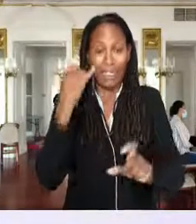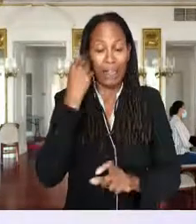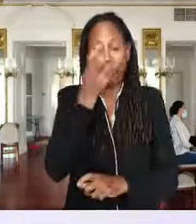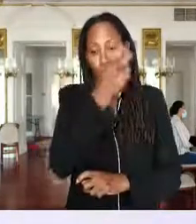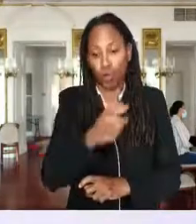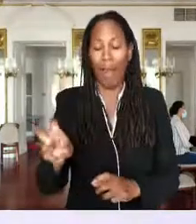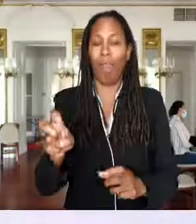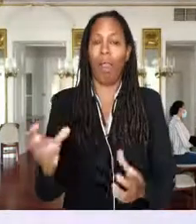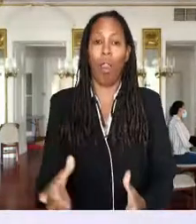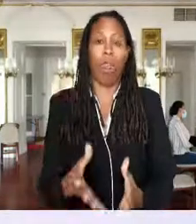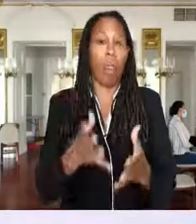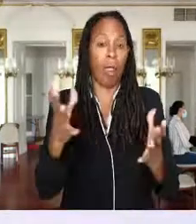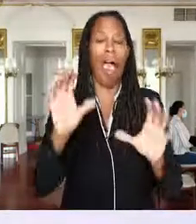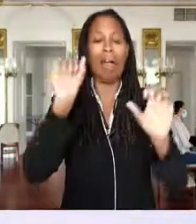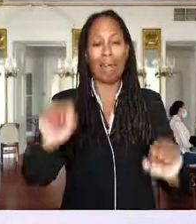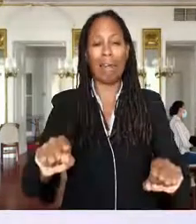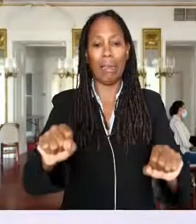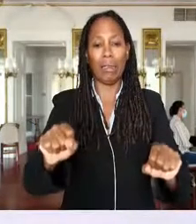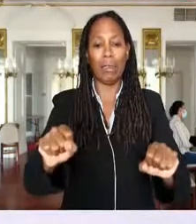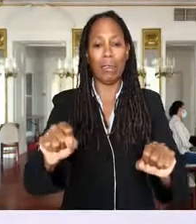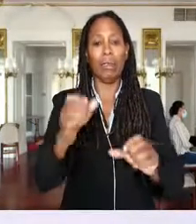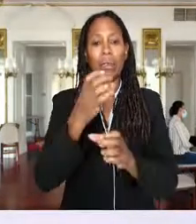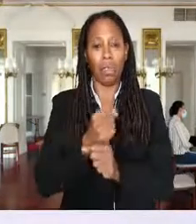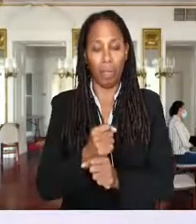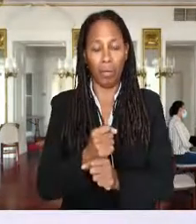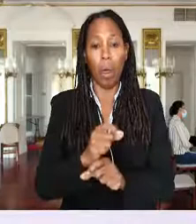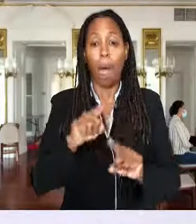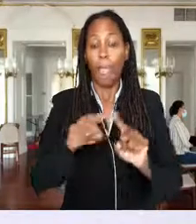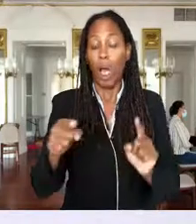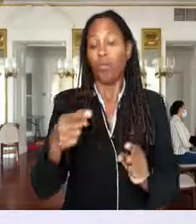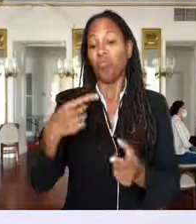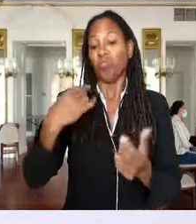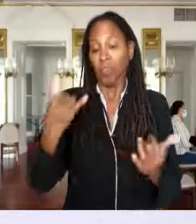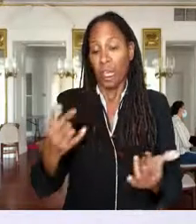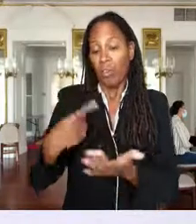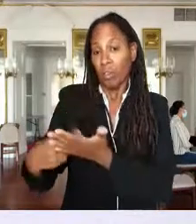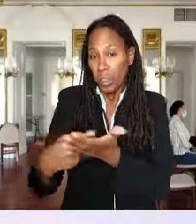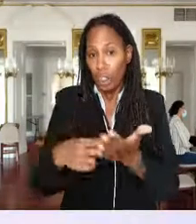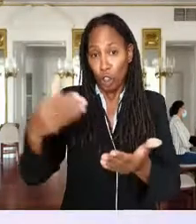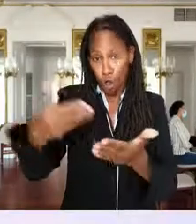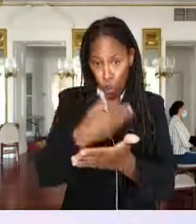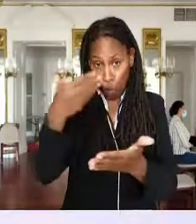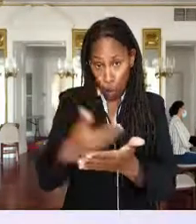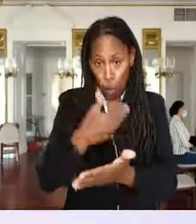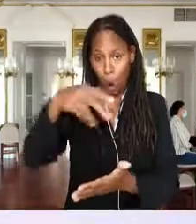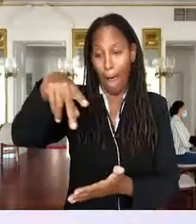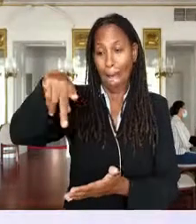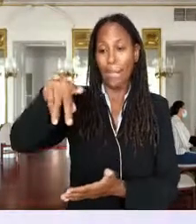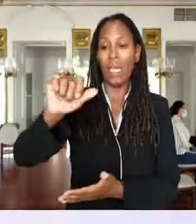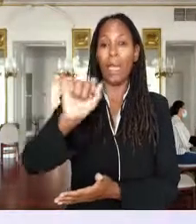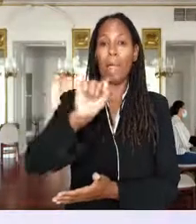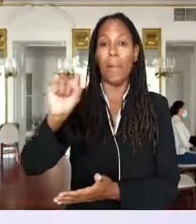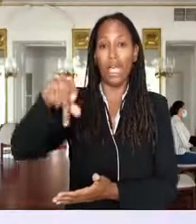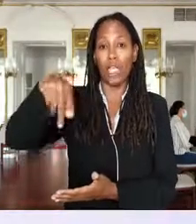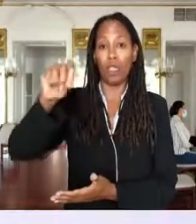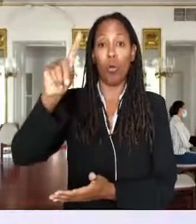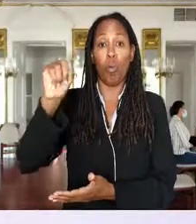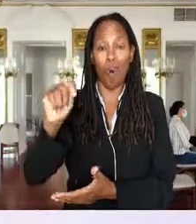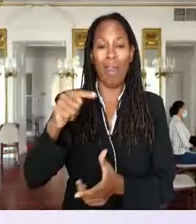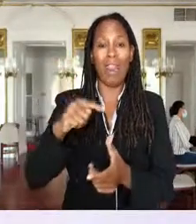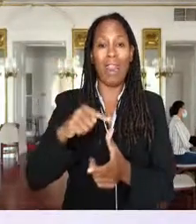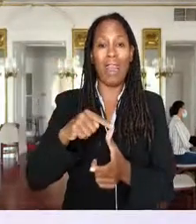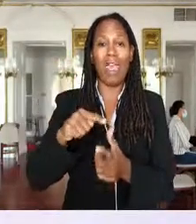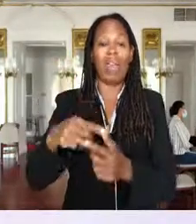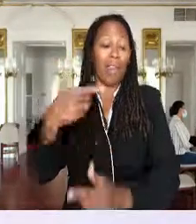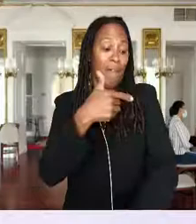But the new vaccine passport and everything that we're building into the system, once you're vaccinated, you won't need any tests.